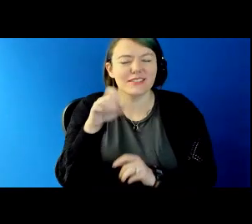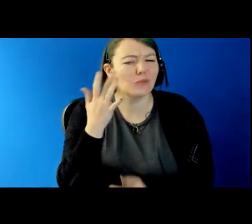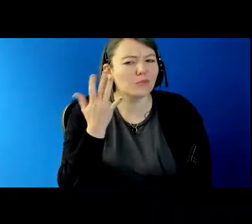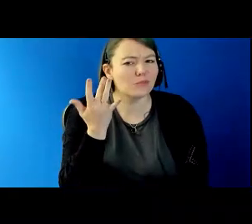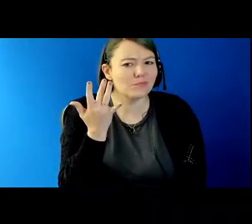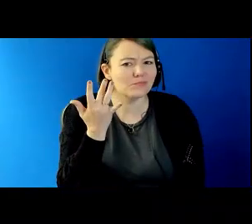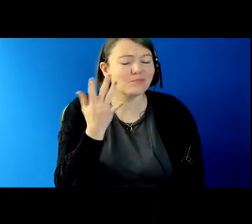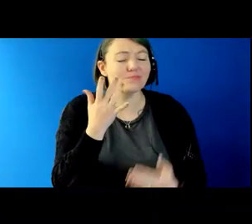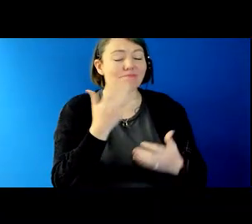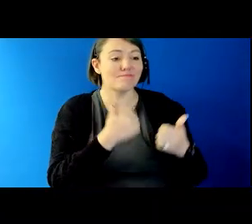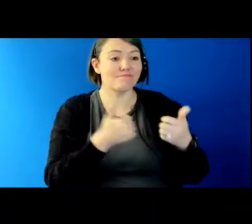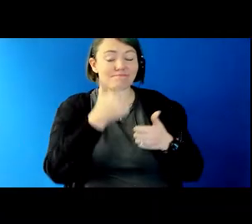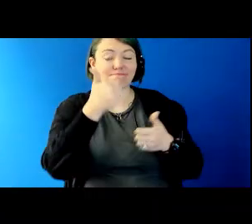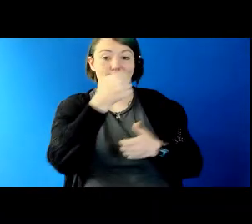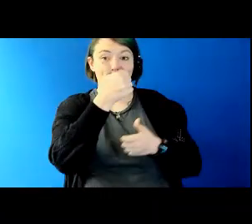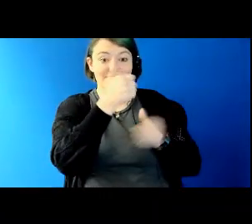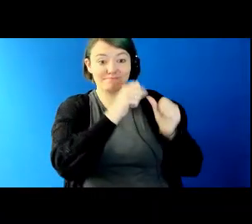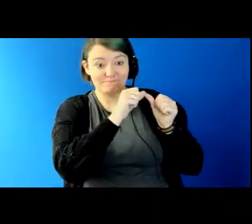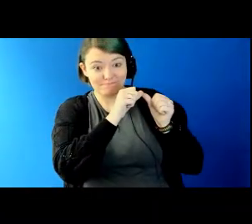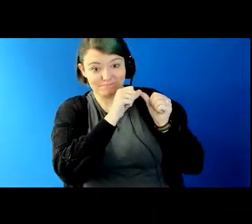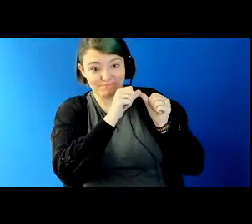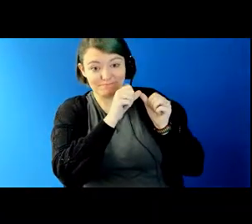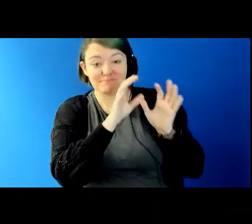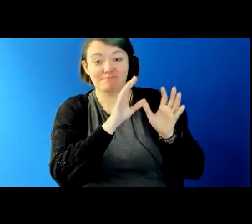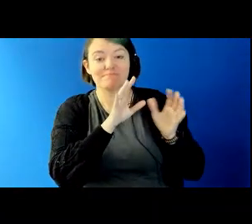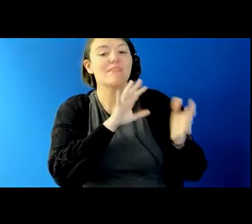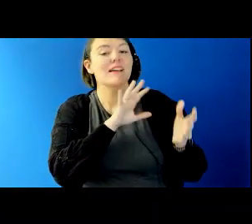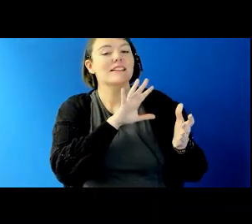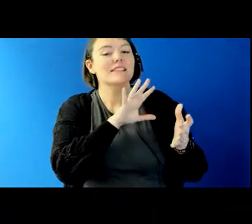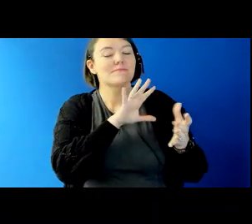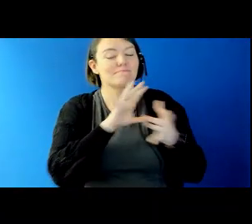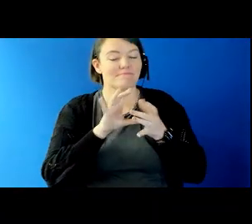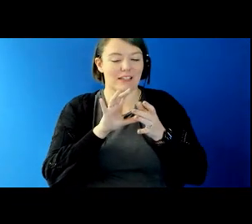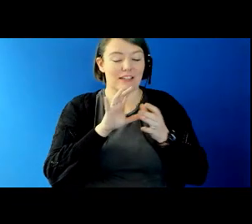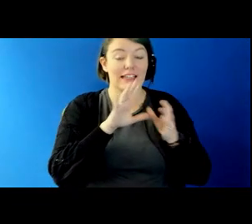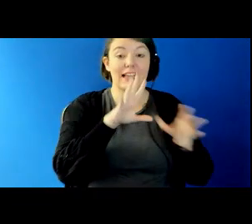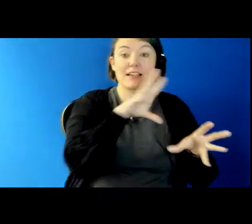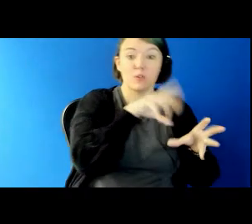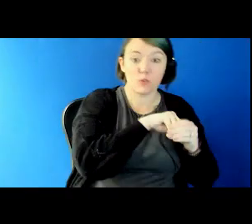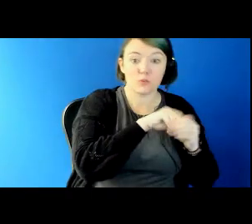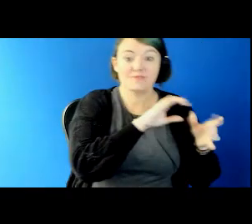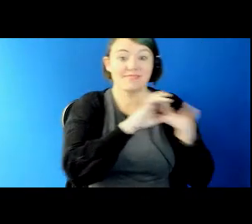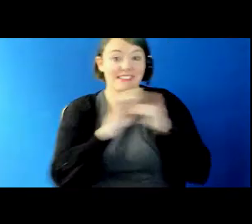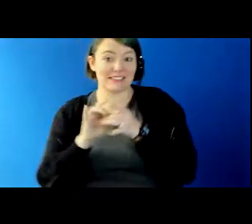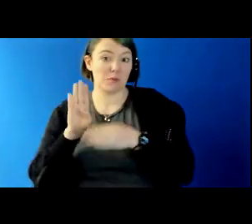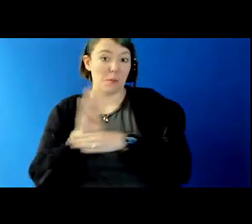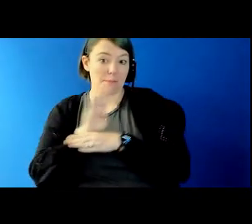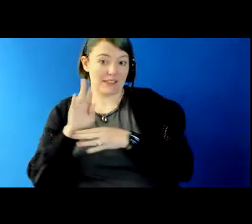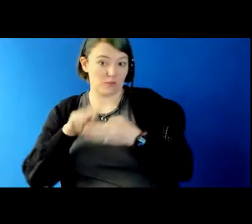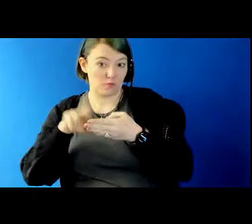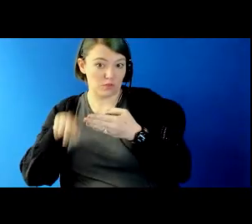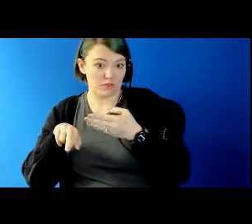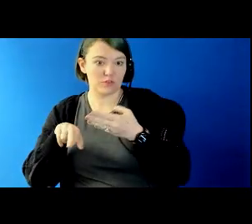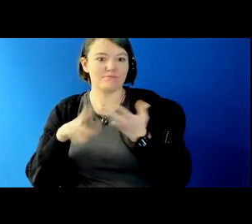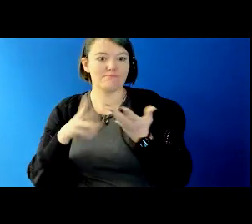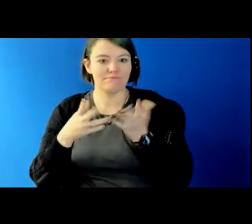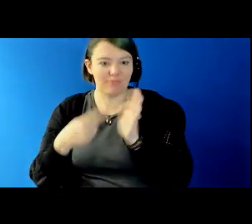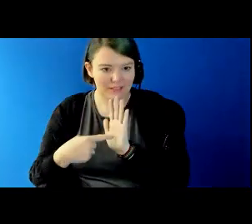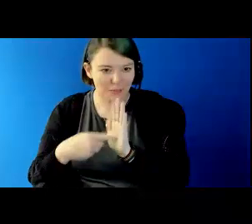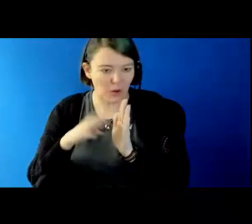continue inclusion to business, when leaders connect inclusion to business outcomes, like innovation, customer reach,